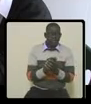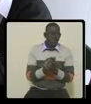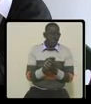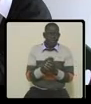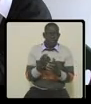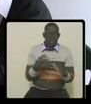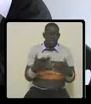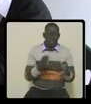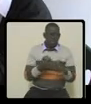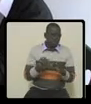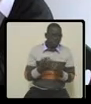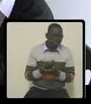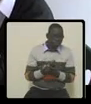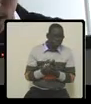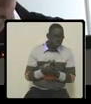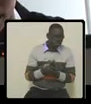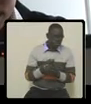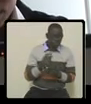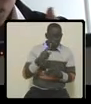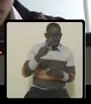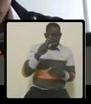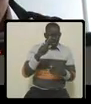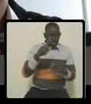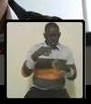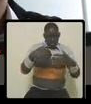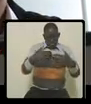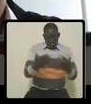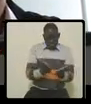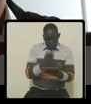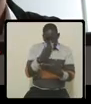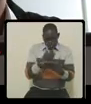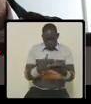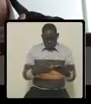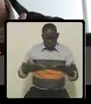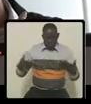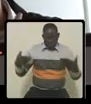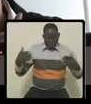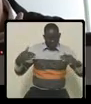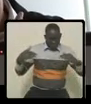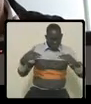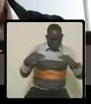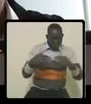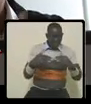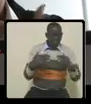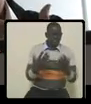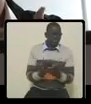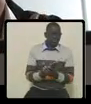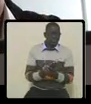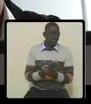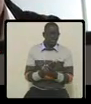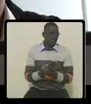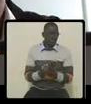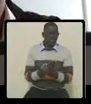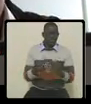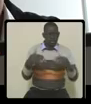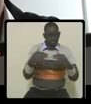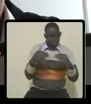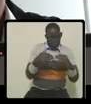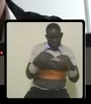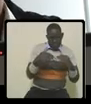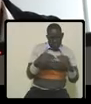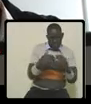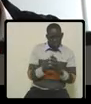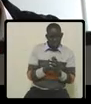where does the tension come from? When tectonic plates move together and converge, meet or collide, there is tension.